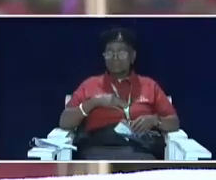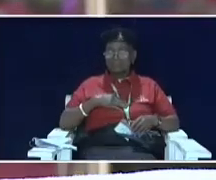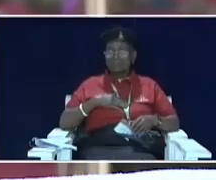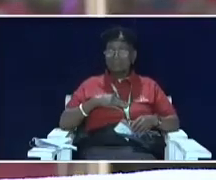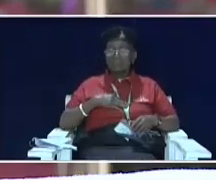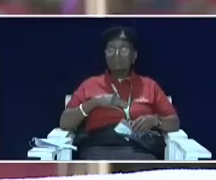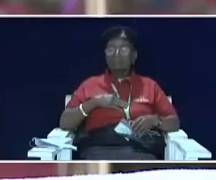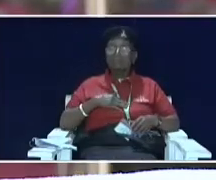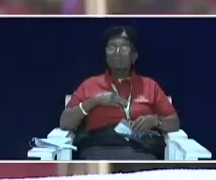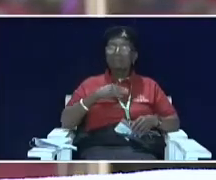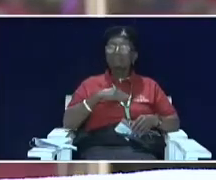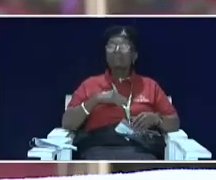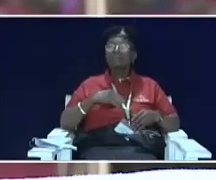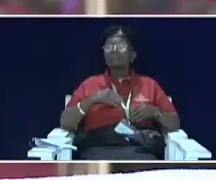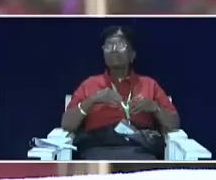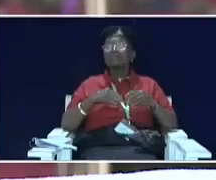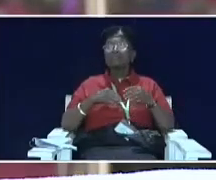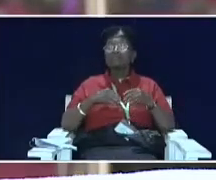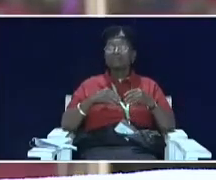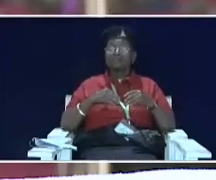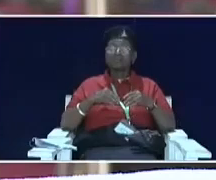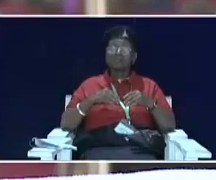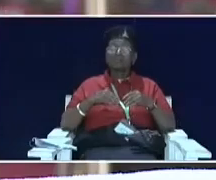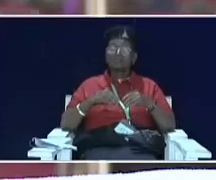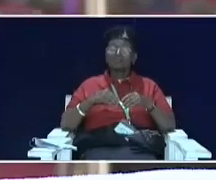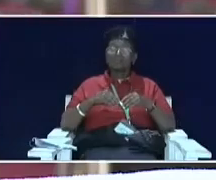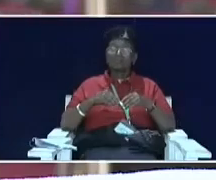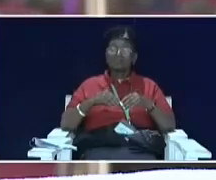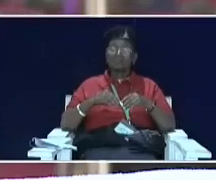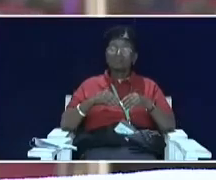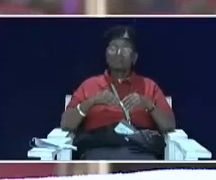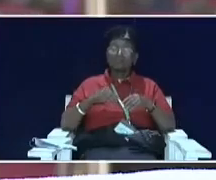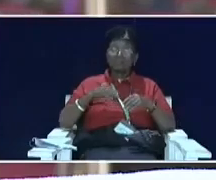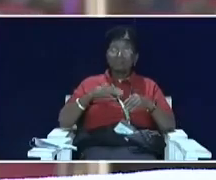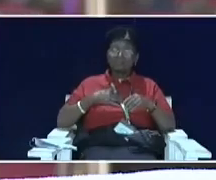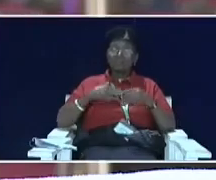When the fire of God falls and touches your body,